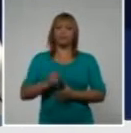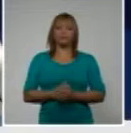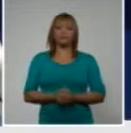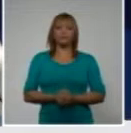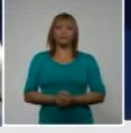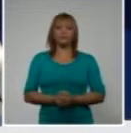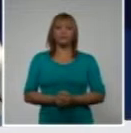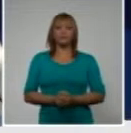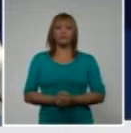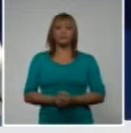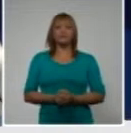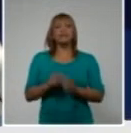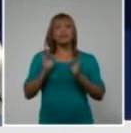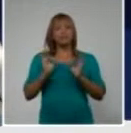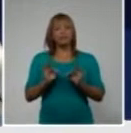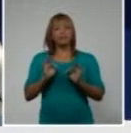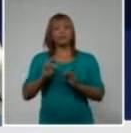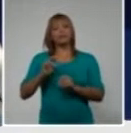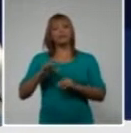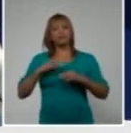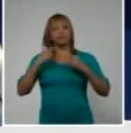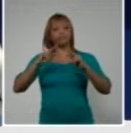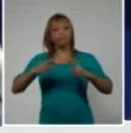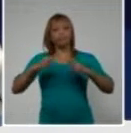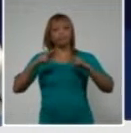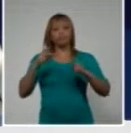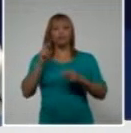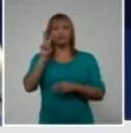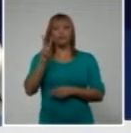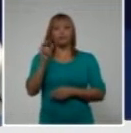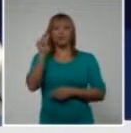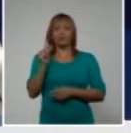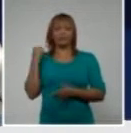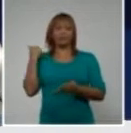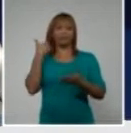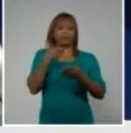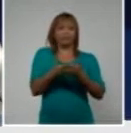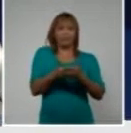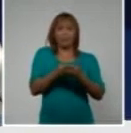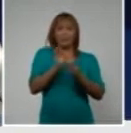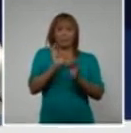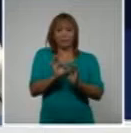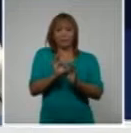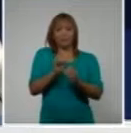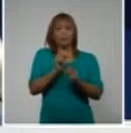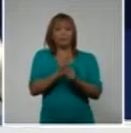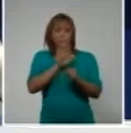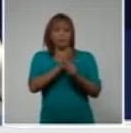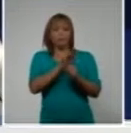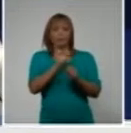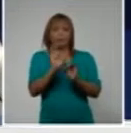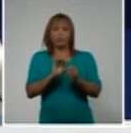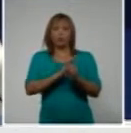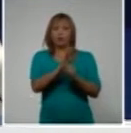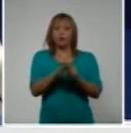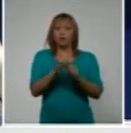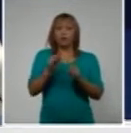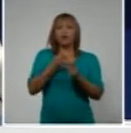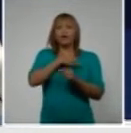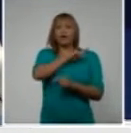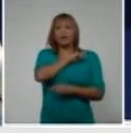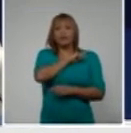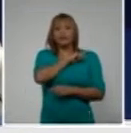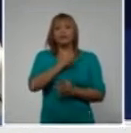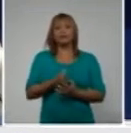3,195 recovered patients, which is the 84% of all diagnosed cases in Cuba. 6 patients are in